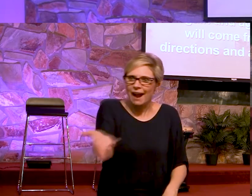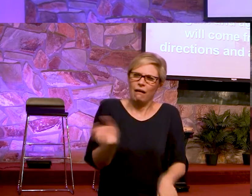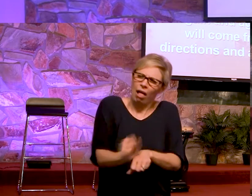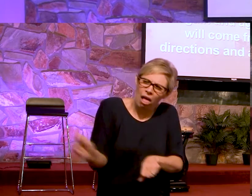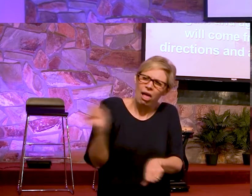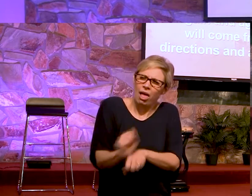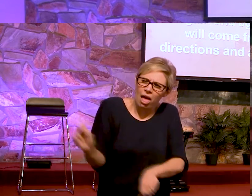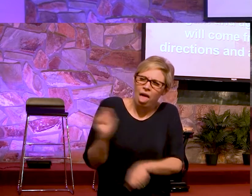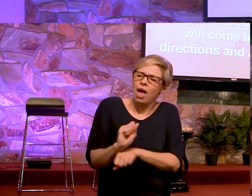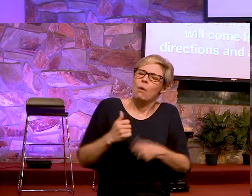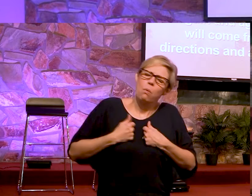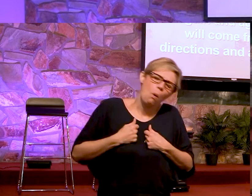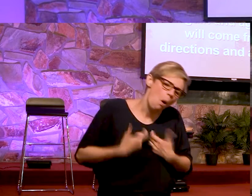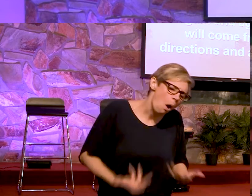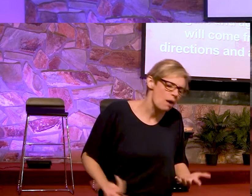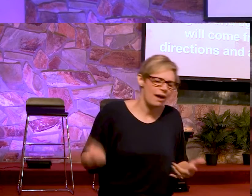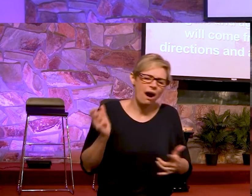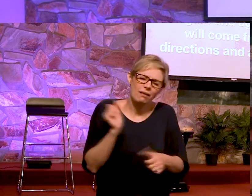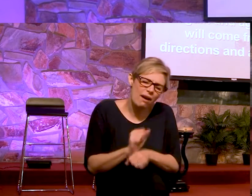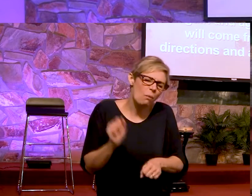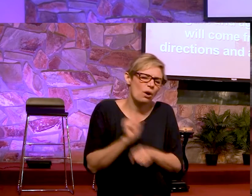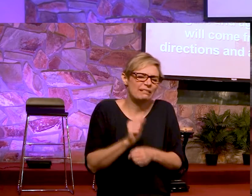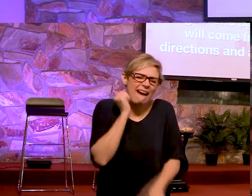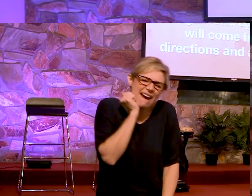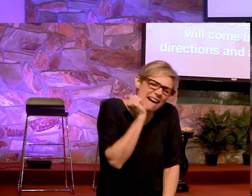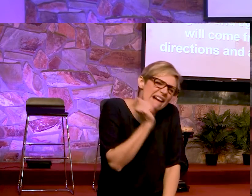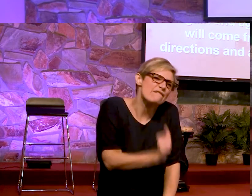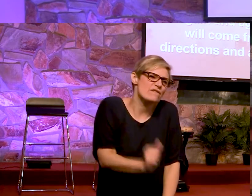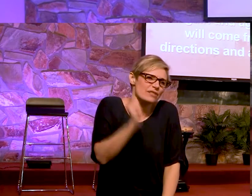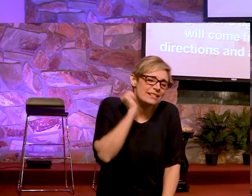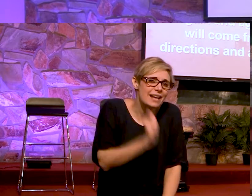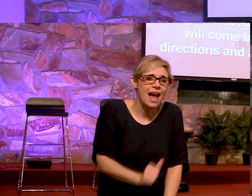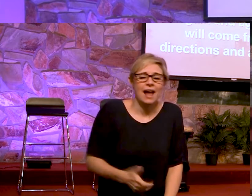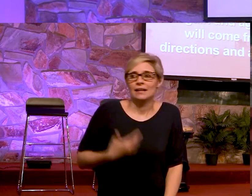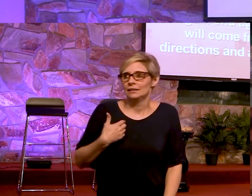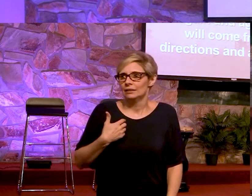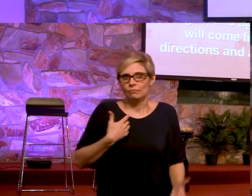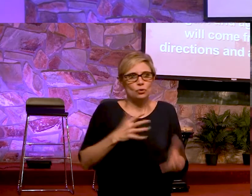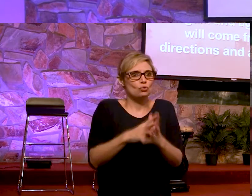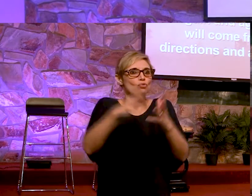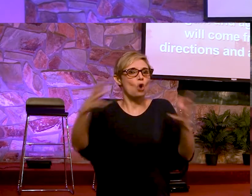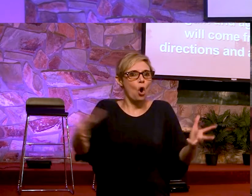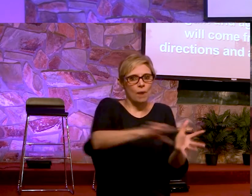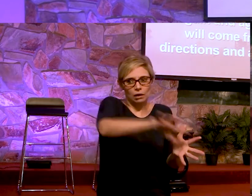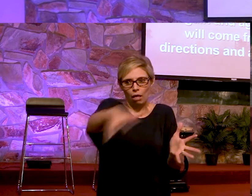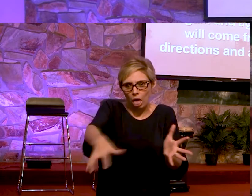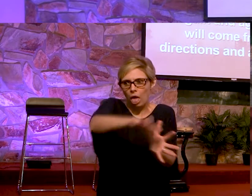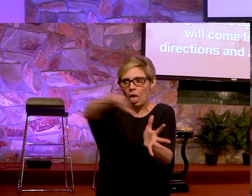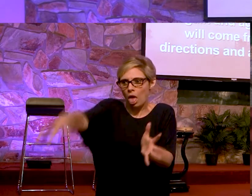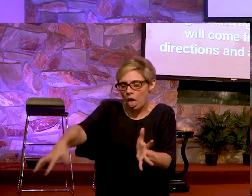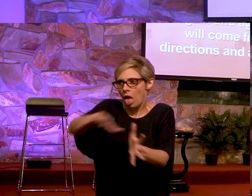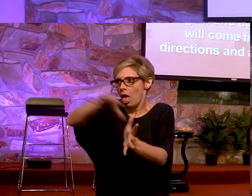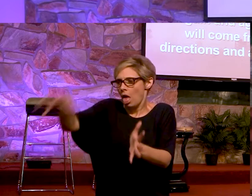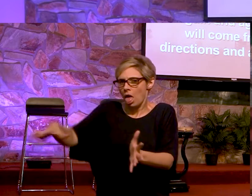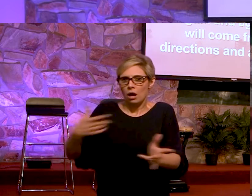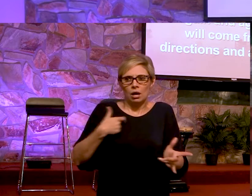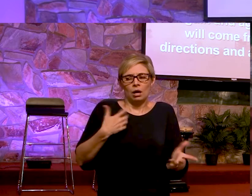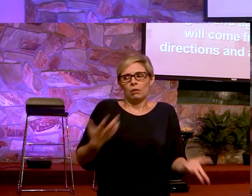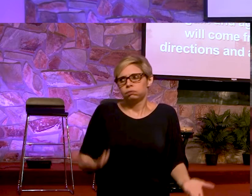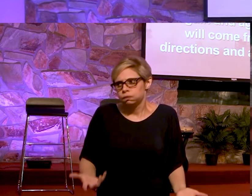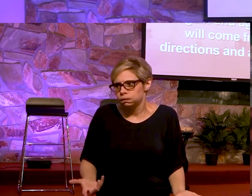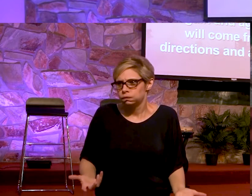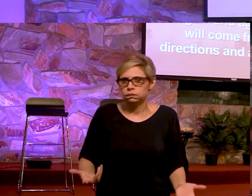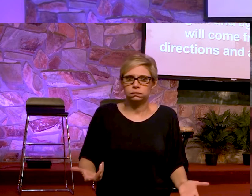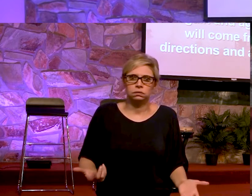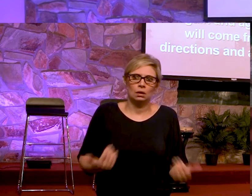you've been working on this wall day in and day out. There's so much rubble, there's so much garbage, so much trash that still has to